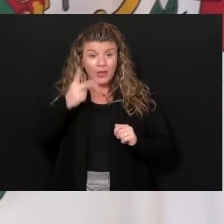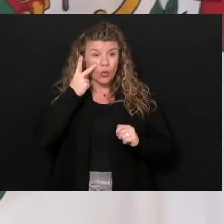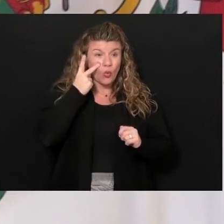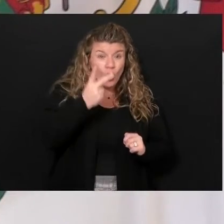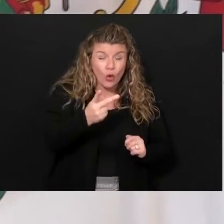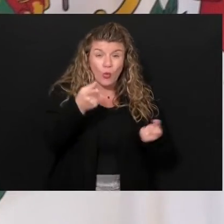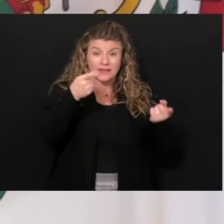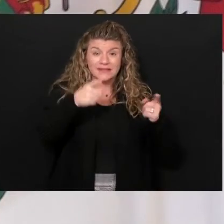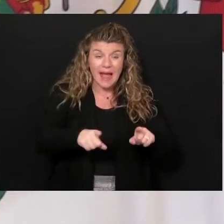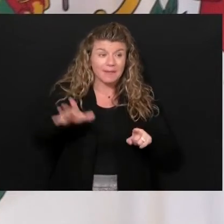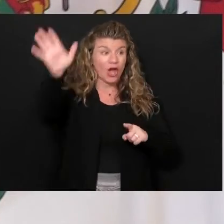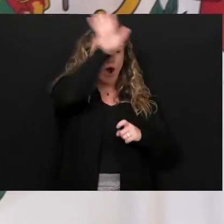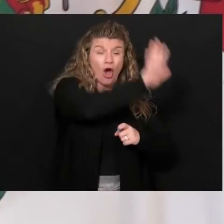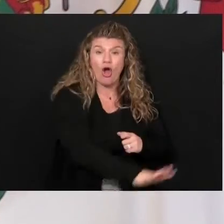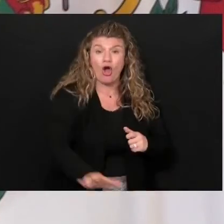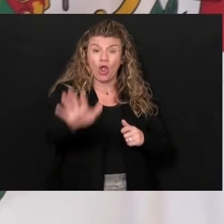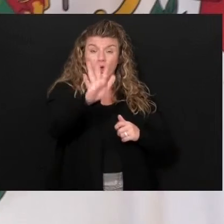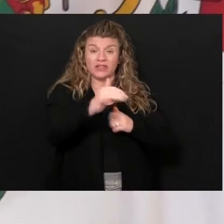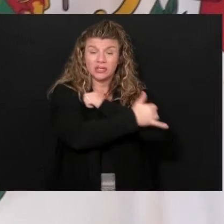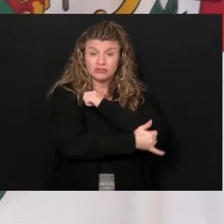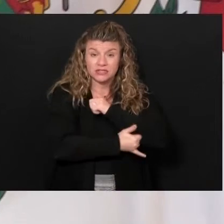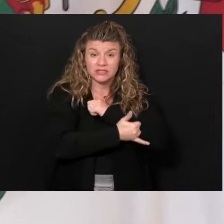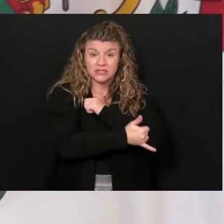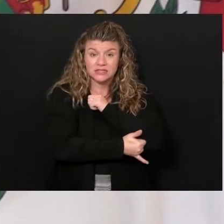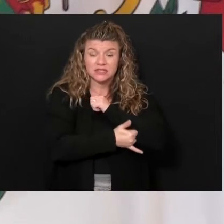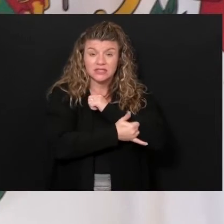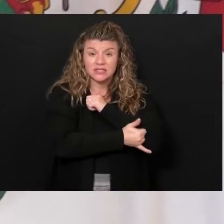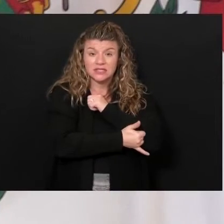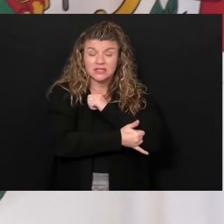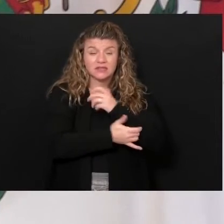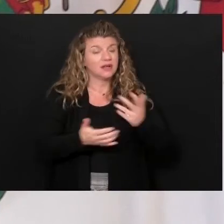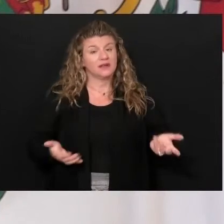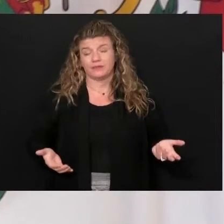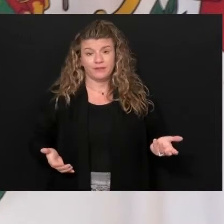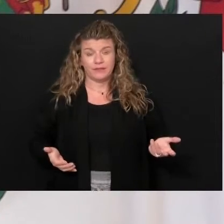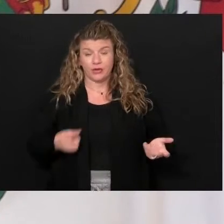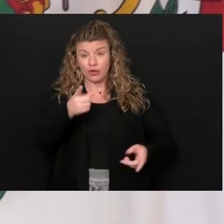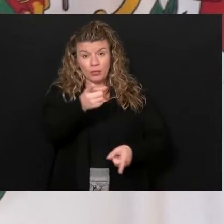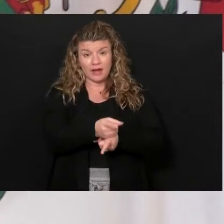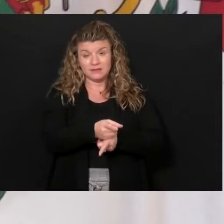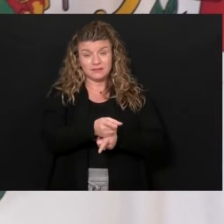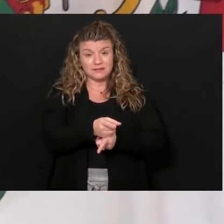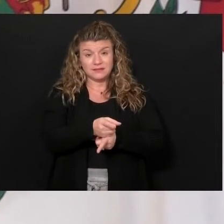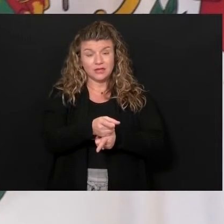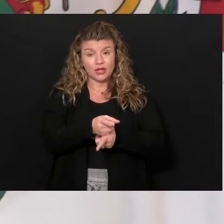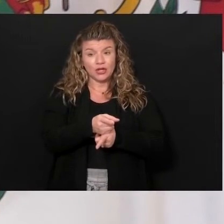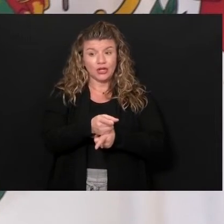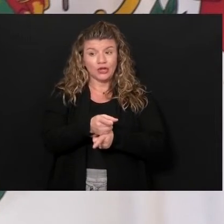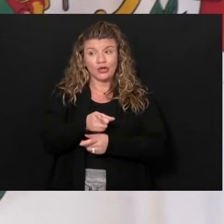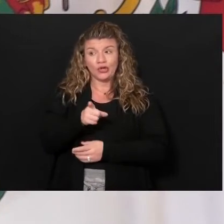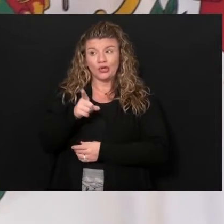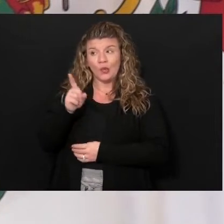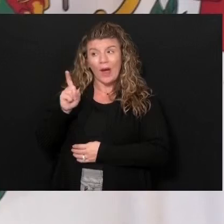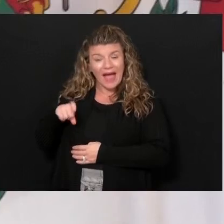on all across our country, you know, Paul, you gotta